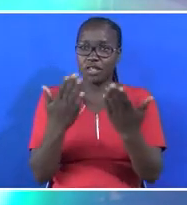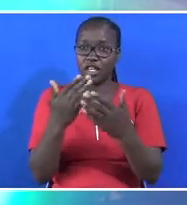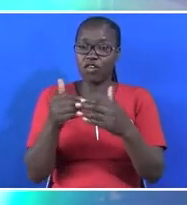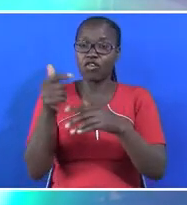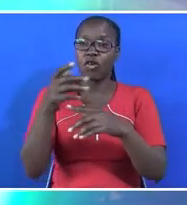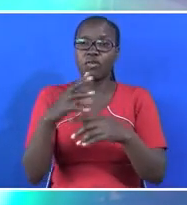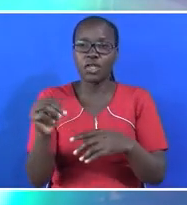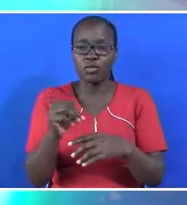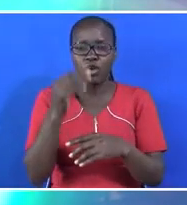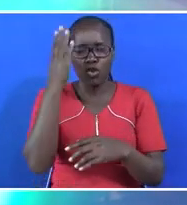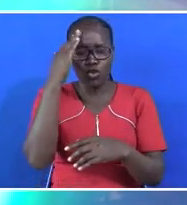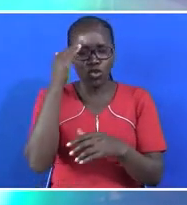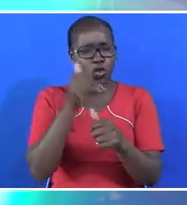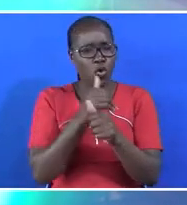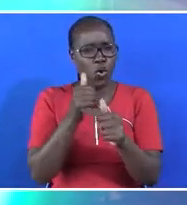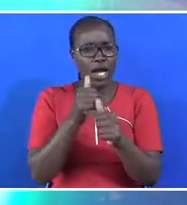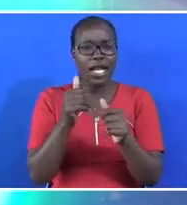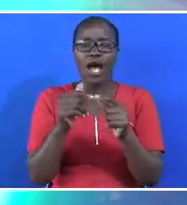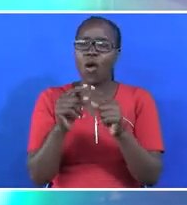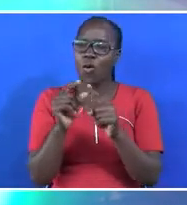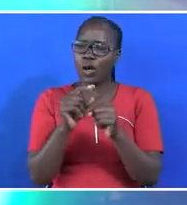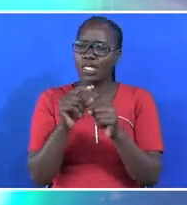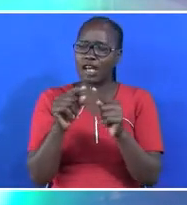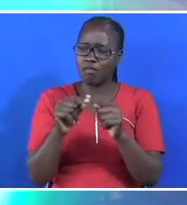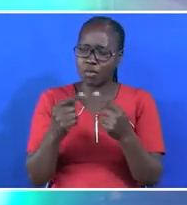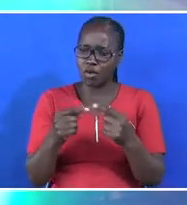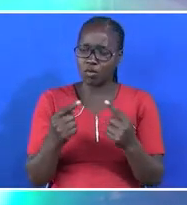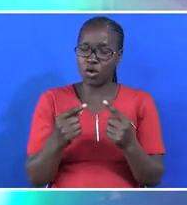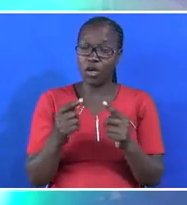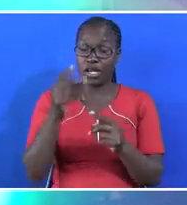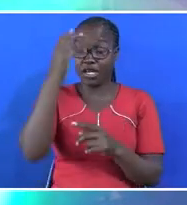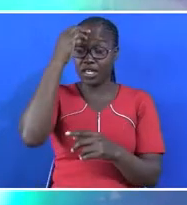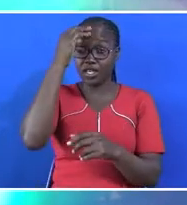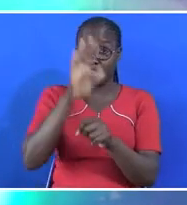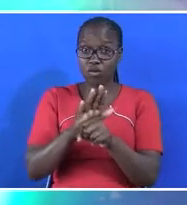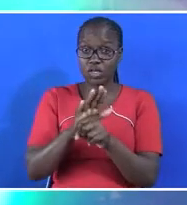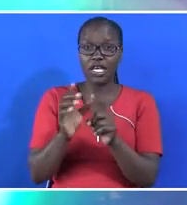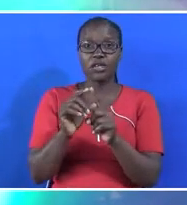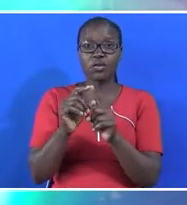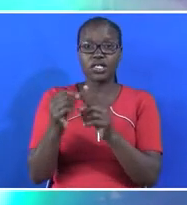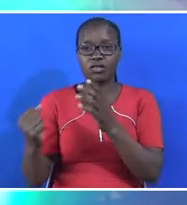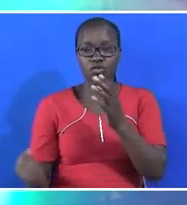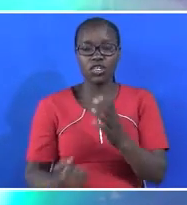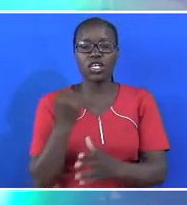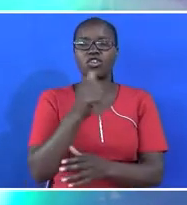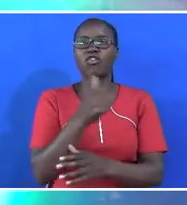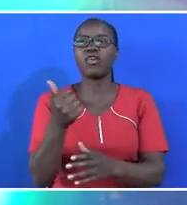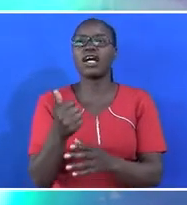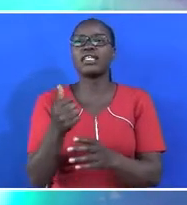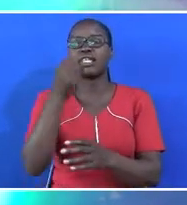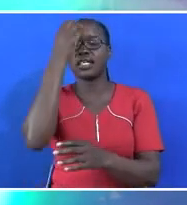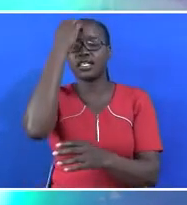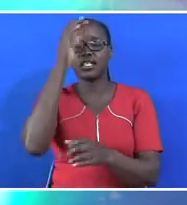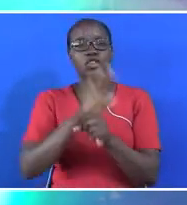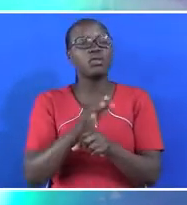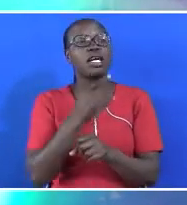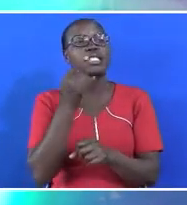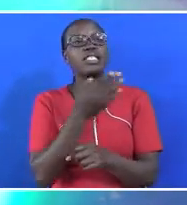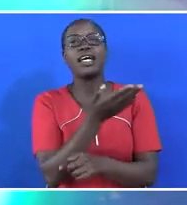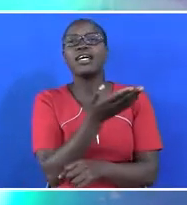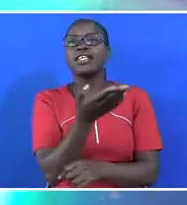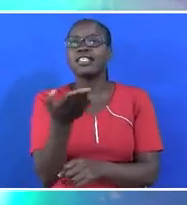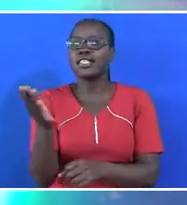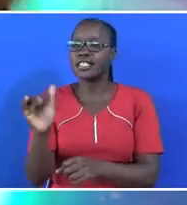them. You know that words have brought down kingdoms and words have brought the rise of other kingdoms. I would say this,